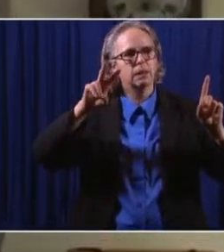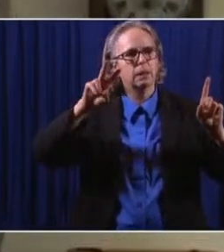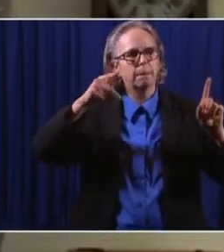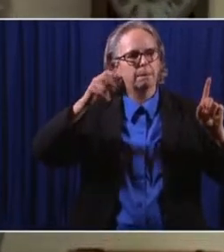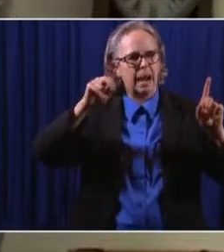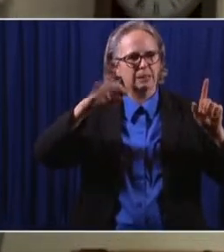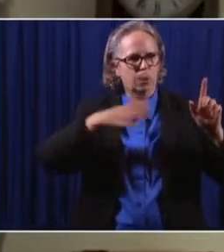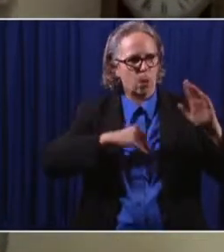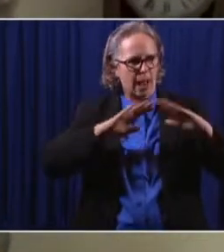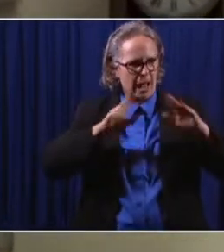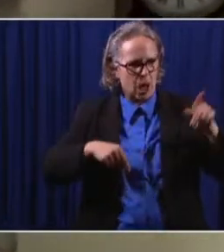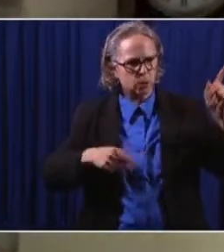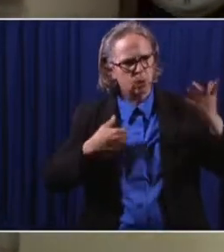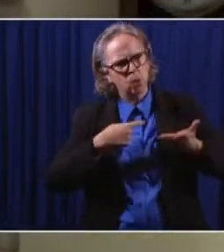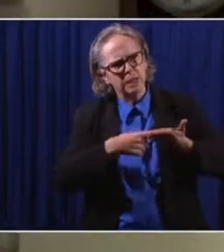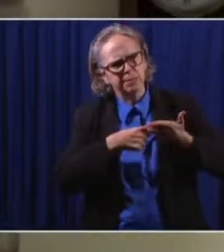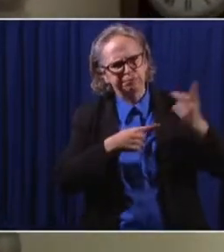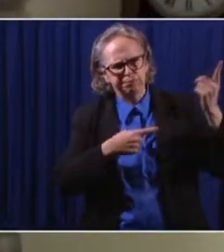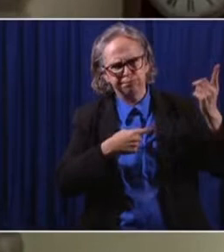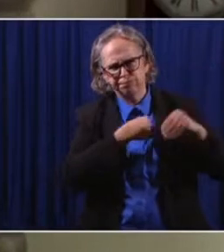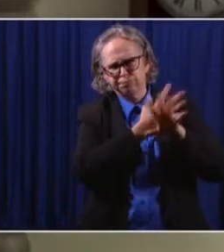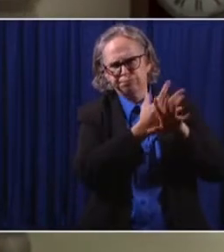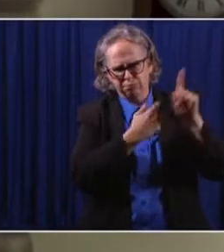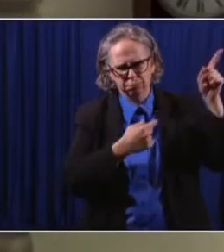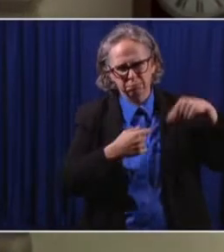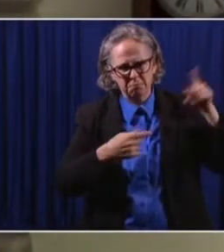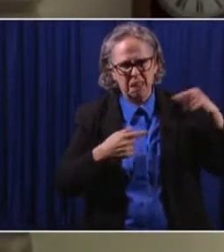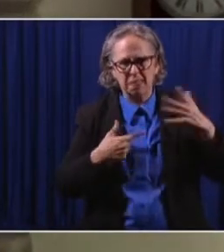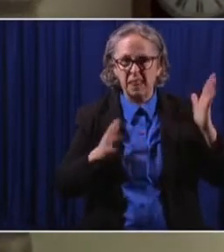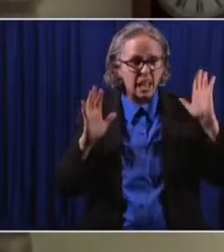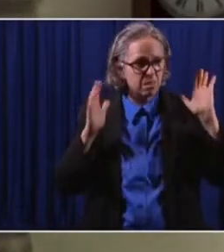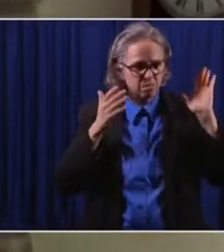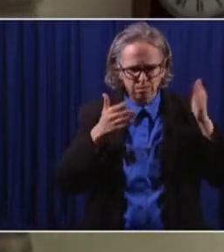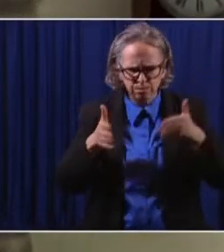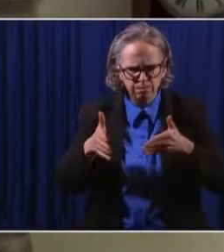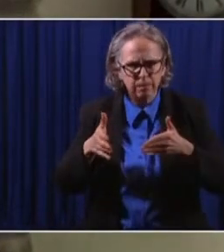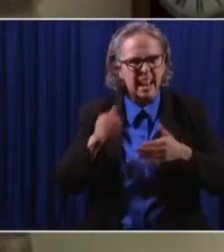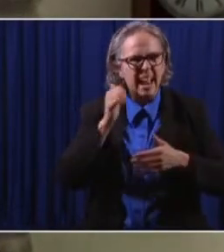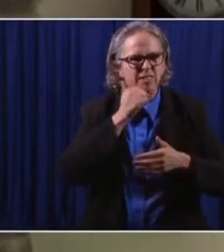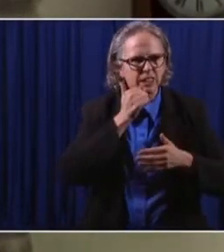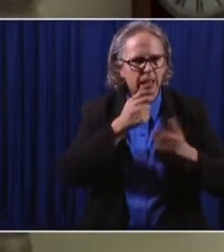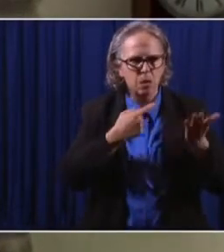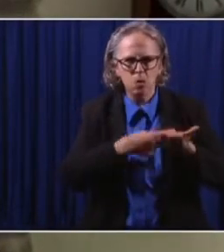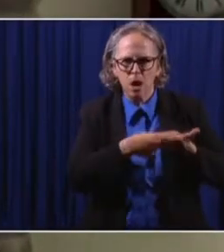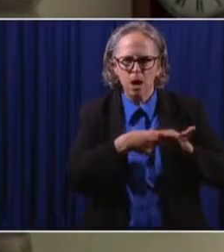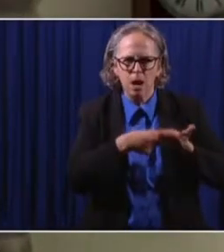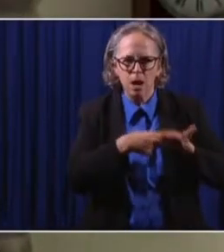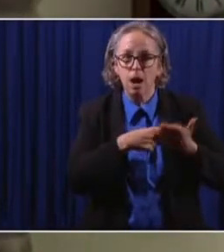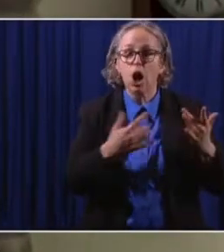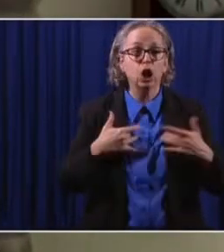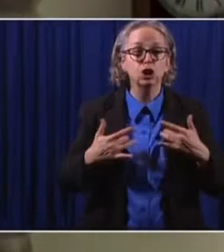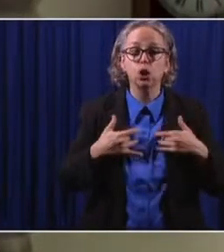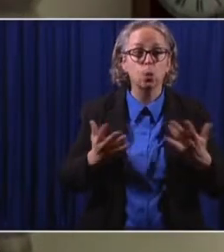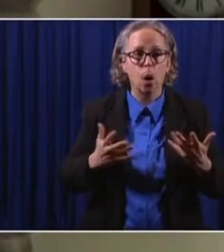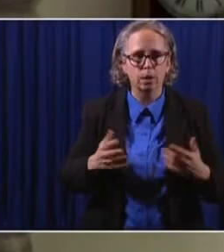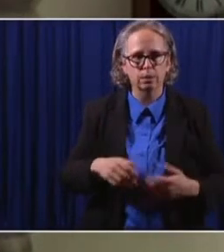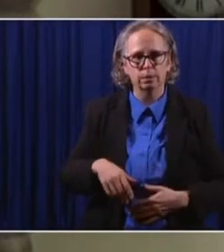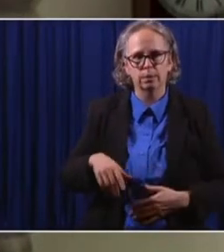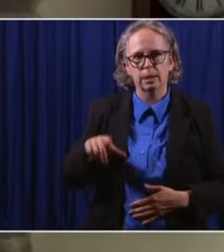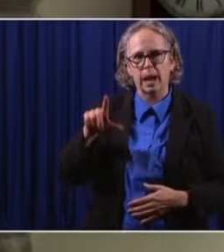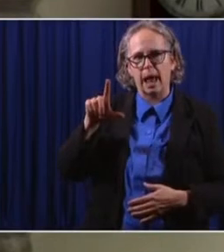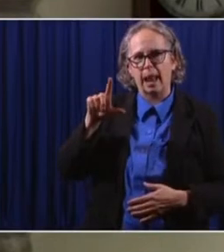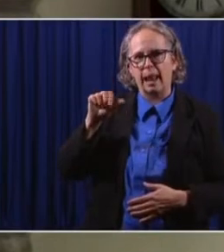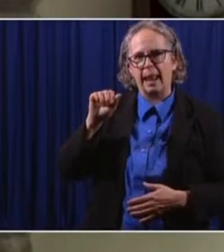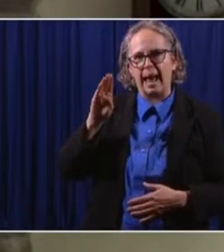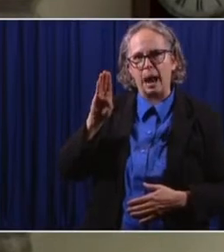are focused on this every single day. They have a grave concern about Labor Day coming up, and they asked me and the other governors